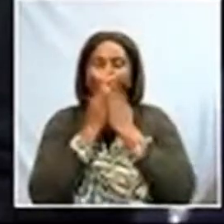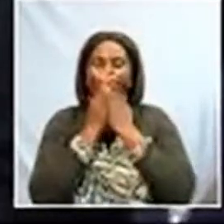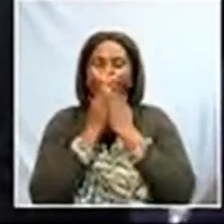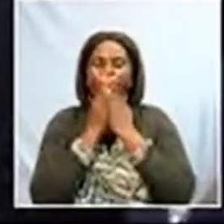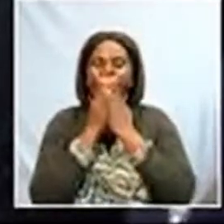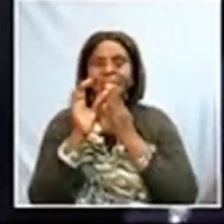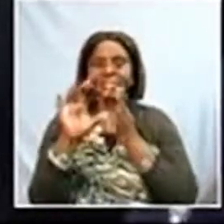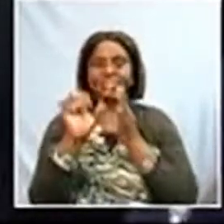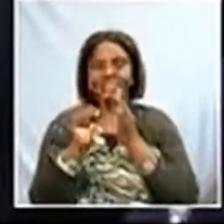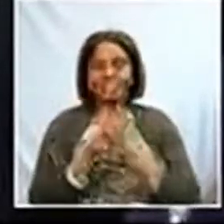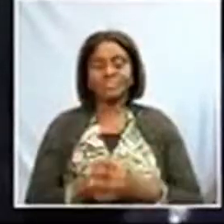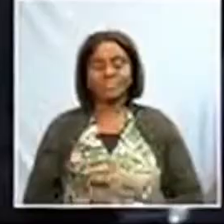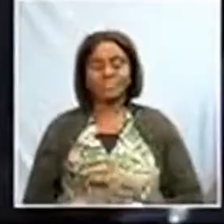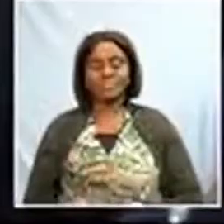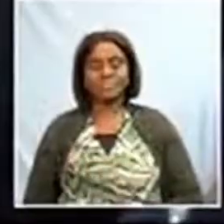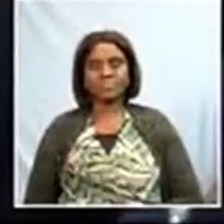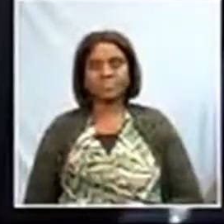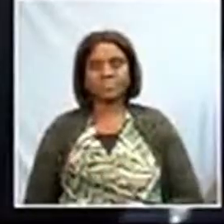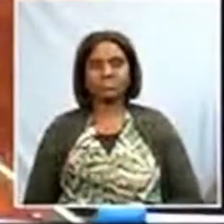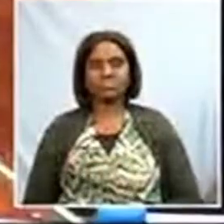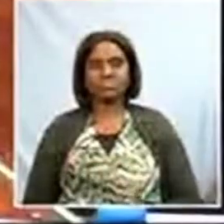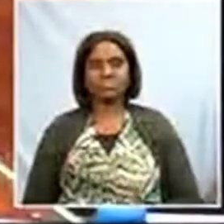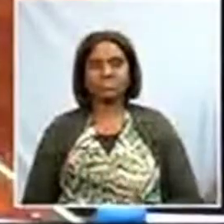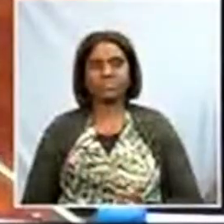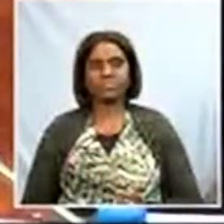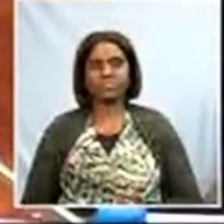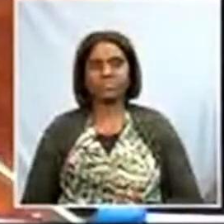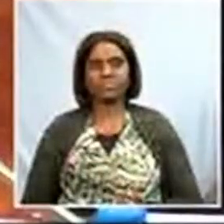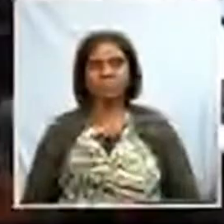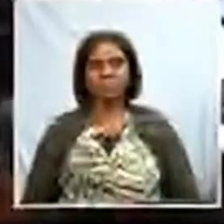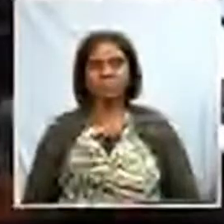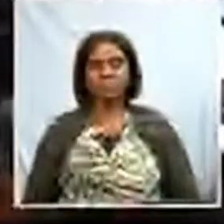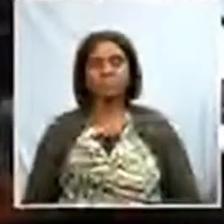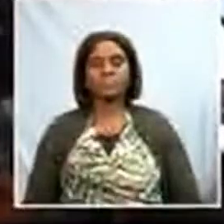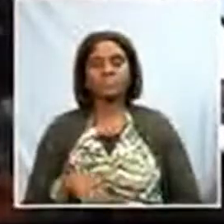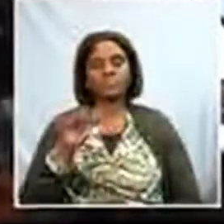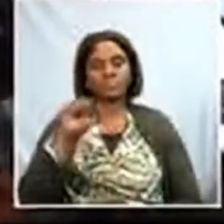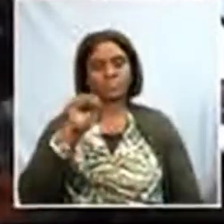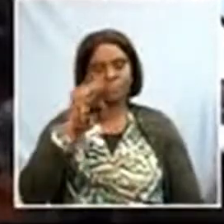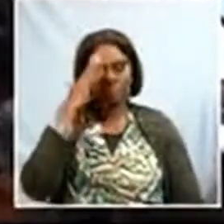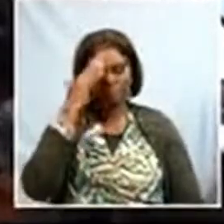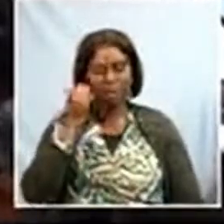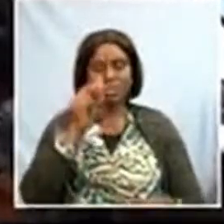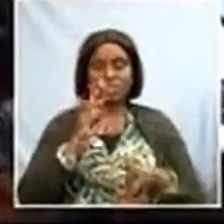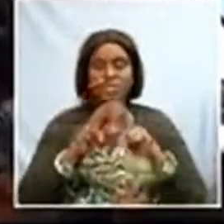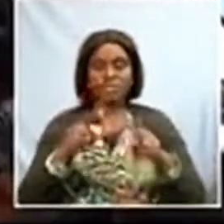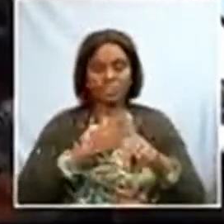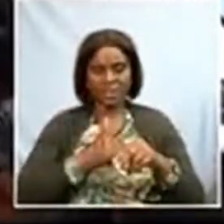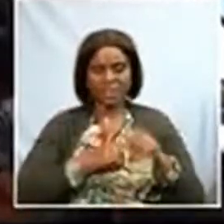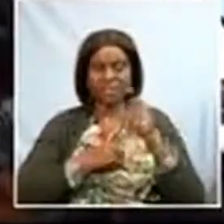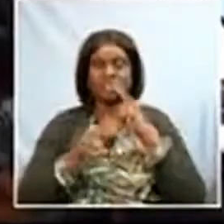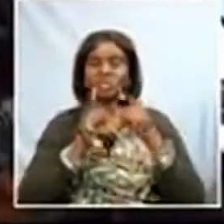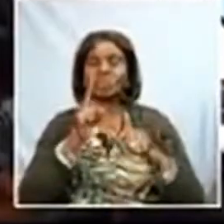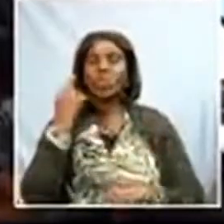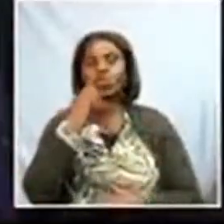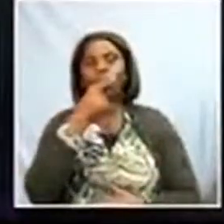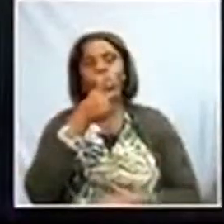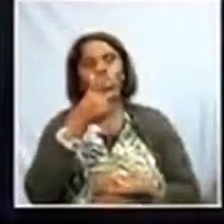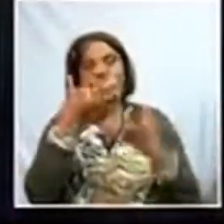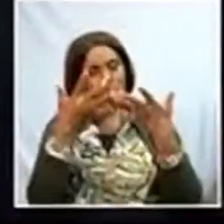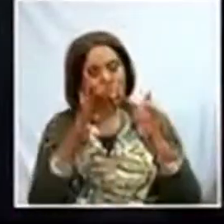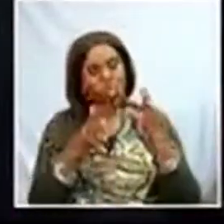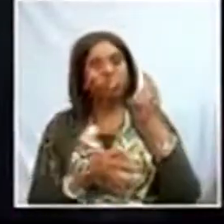Council Secretary, oh yeah, Honorable Karurush. Yes, that is why, Chair, I said, who made the